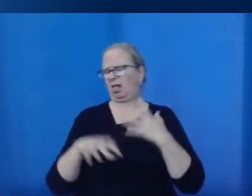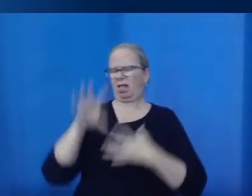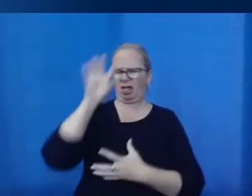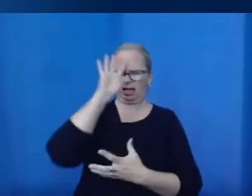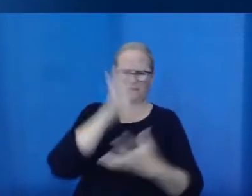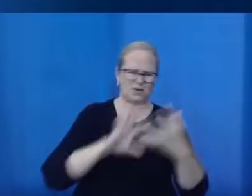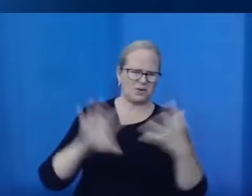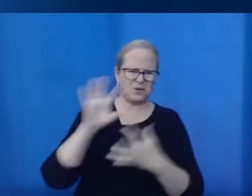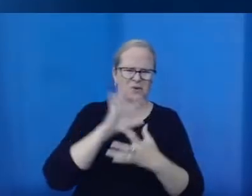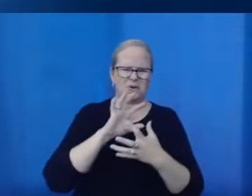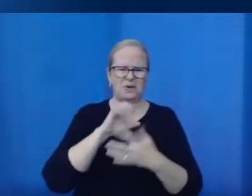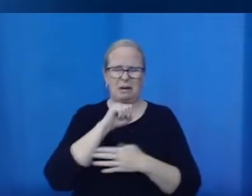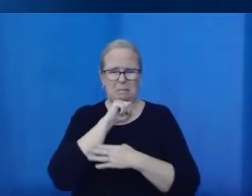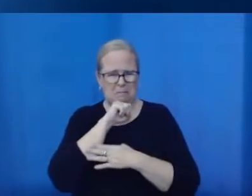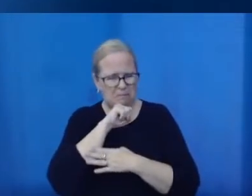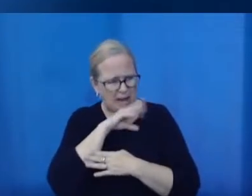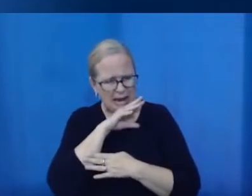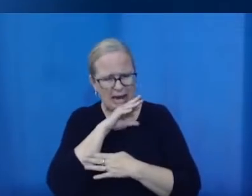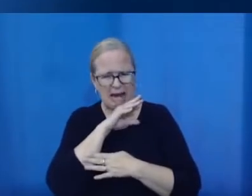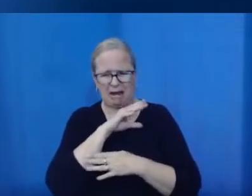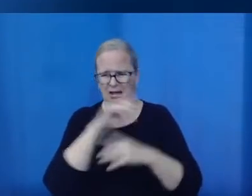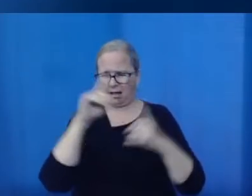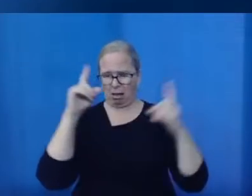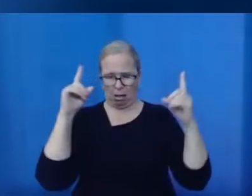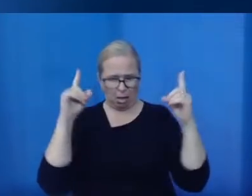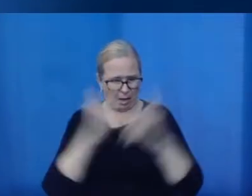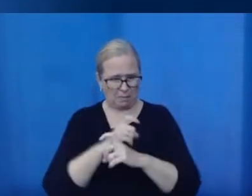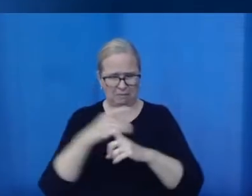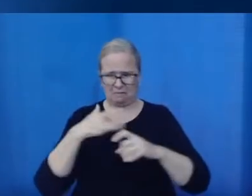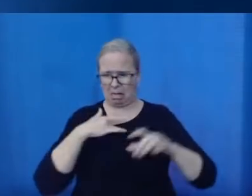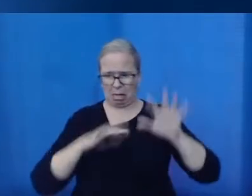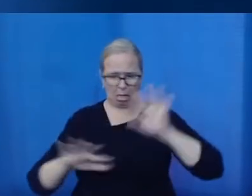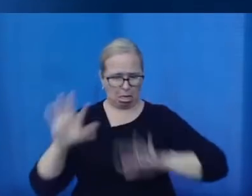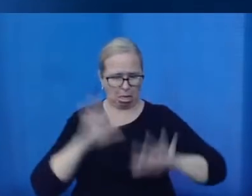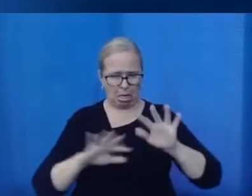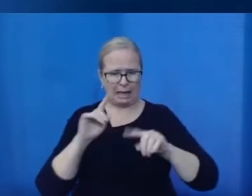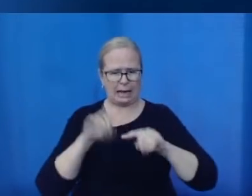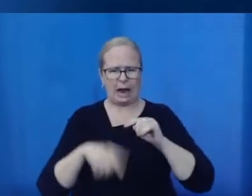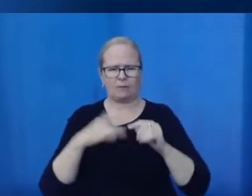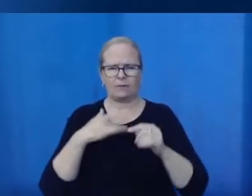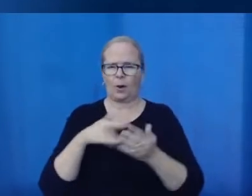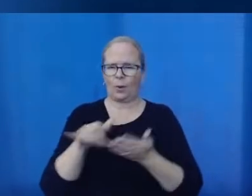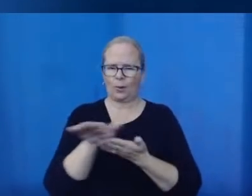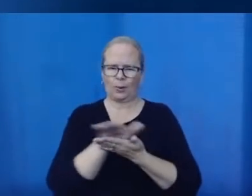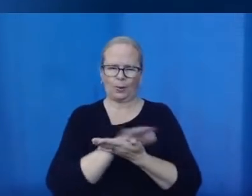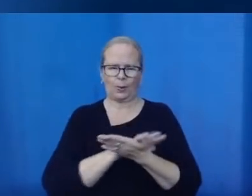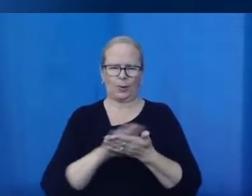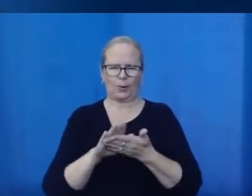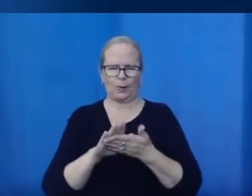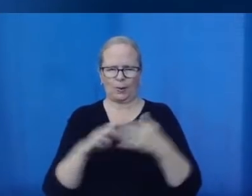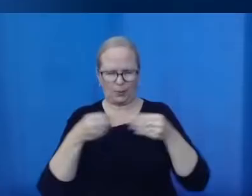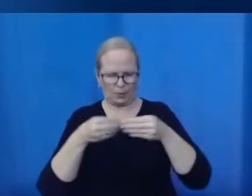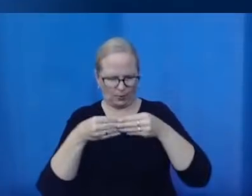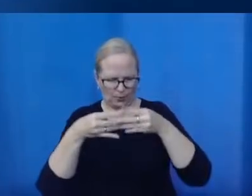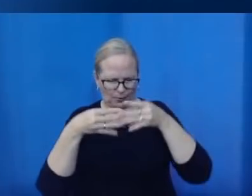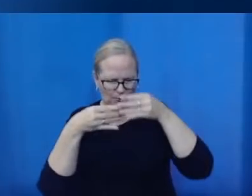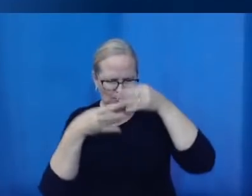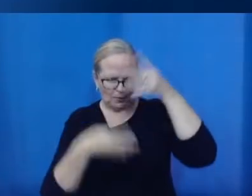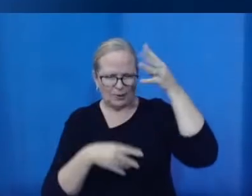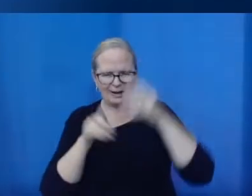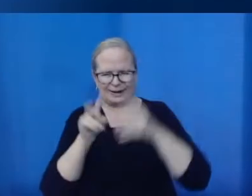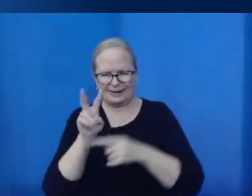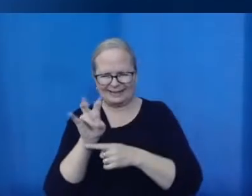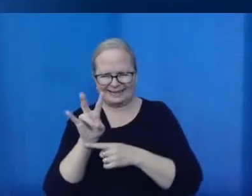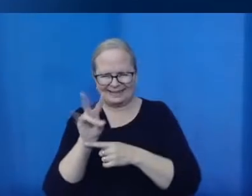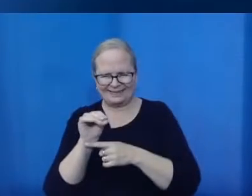characters. And that's okay. I personally need to believe that by honestly